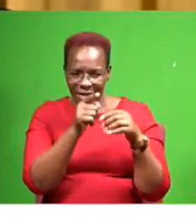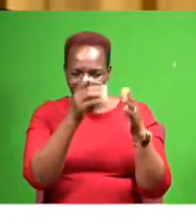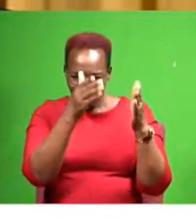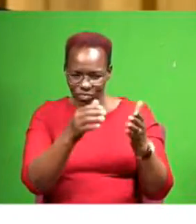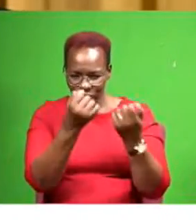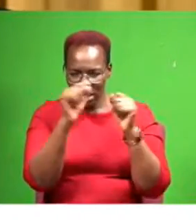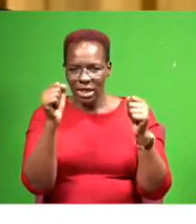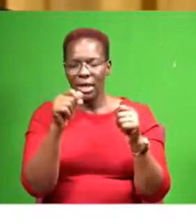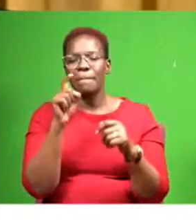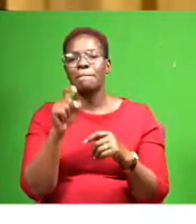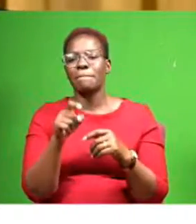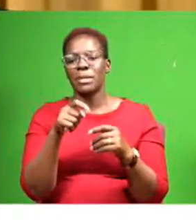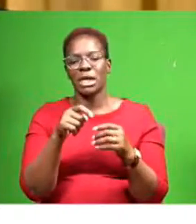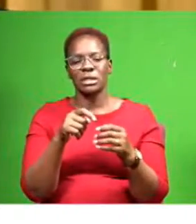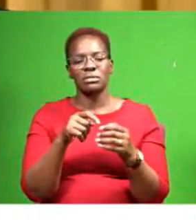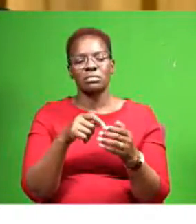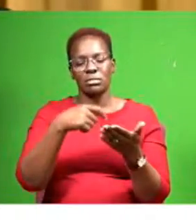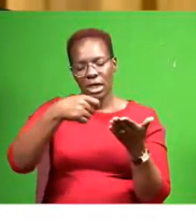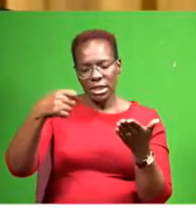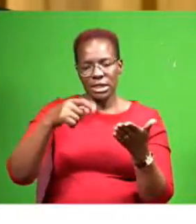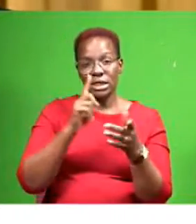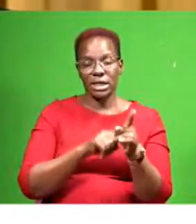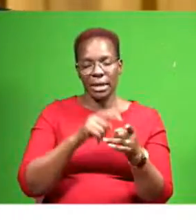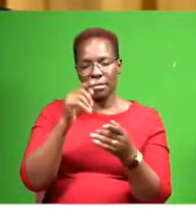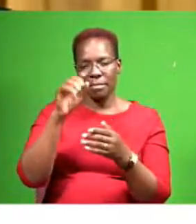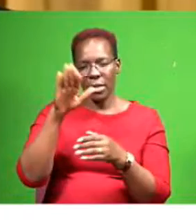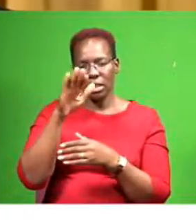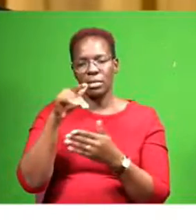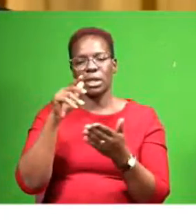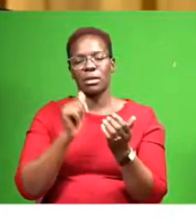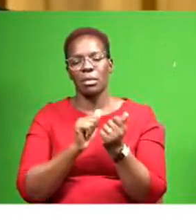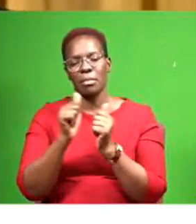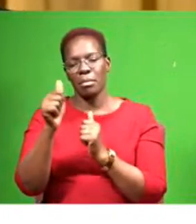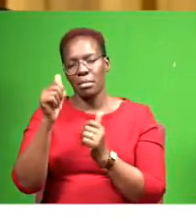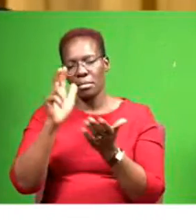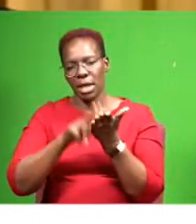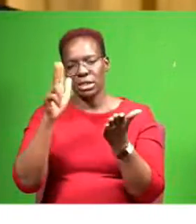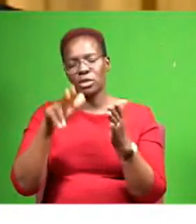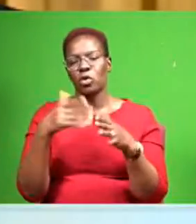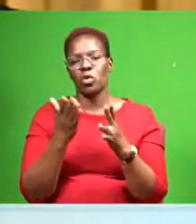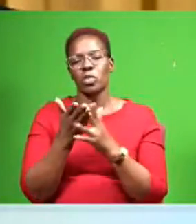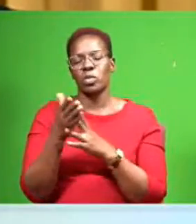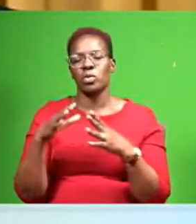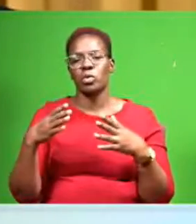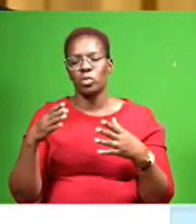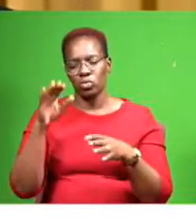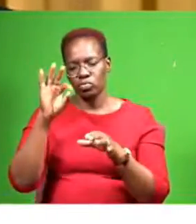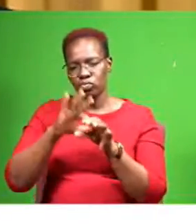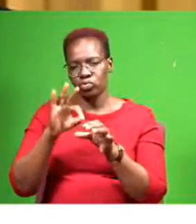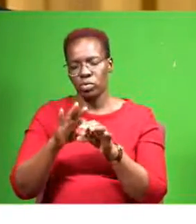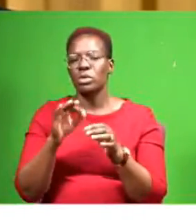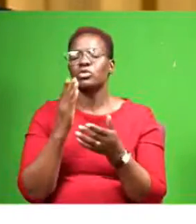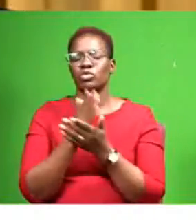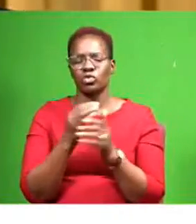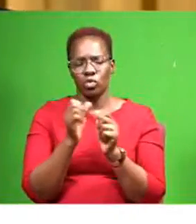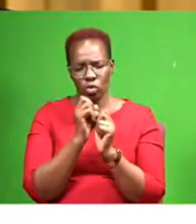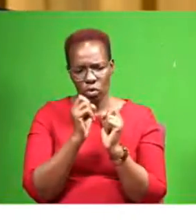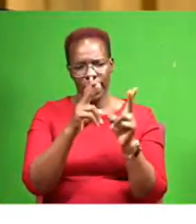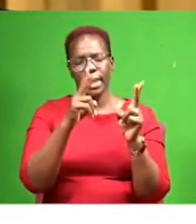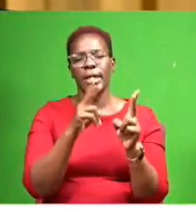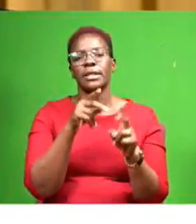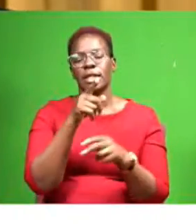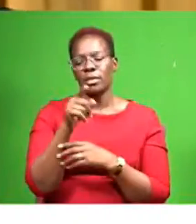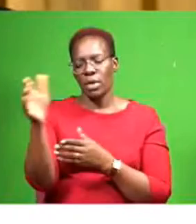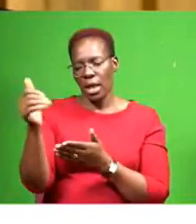to an amendment bill once passed by Parliament or the people through a referendum. It was all well for the President to appoint the BBI